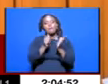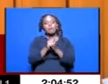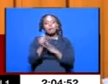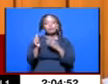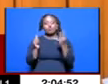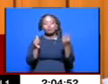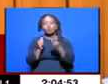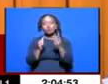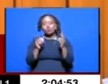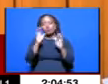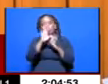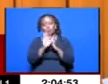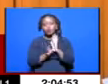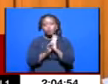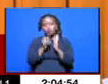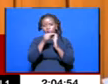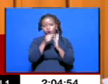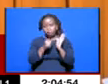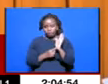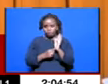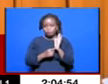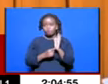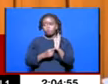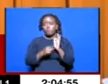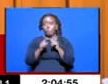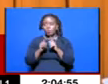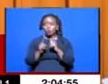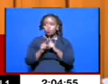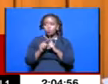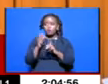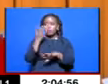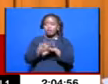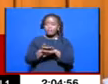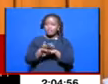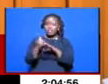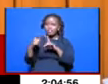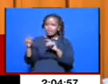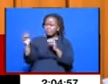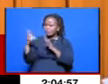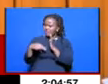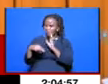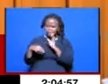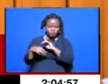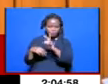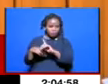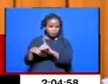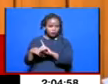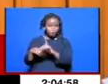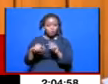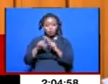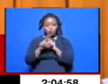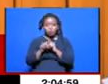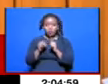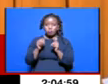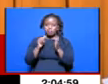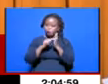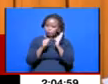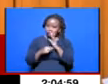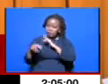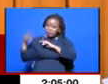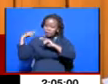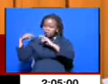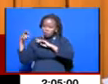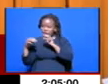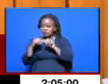treatises, and the difficult name it has, I can't read it, setting out the history of implied limits